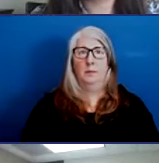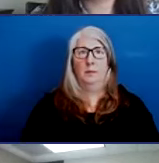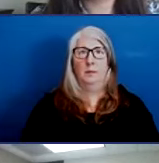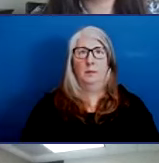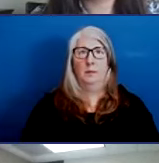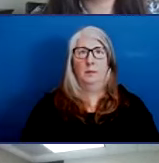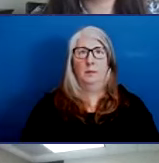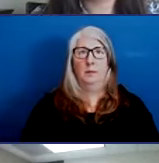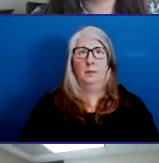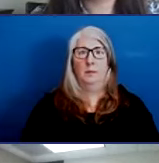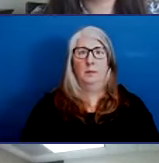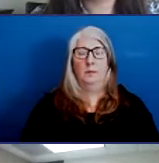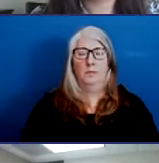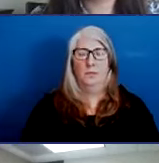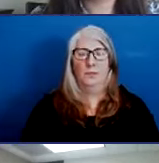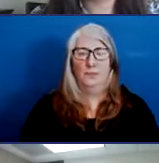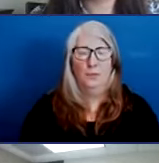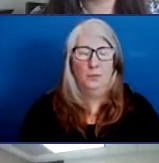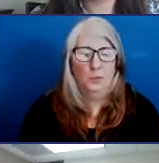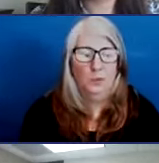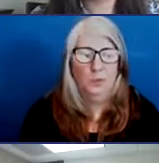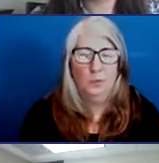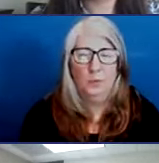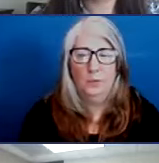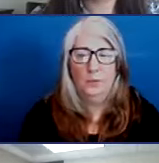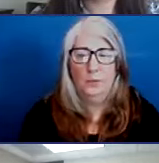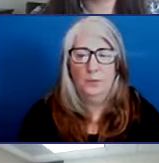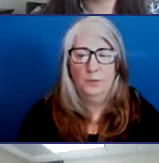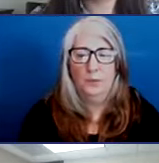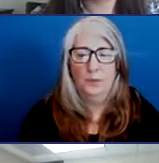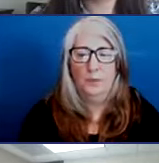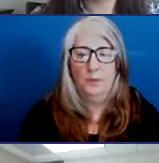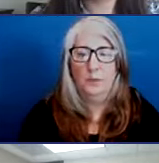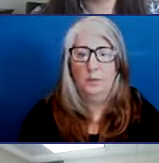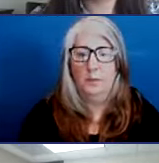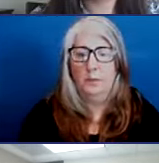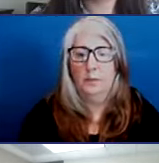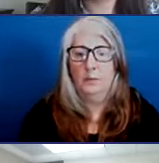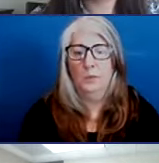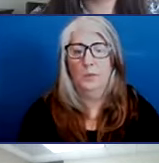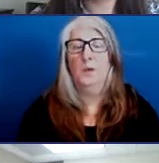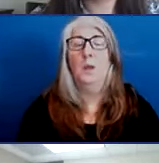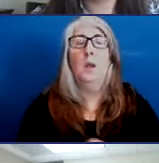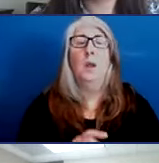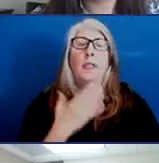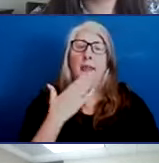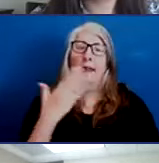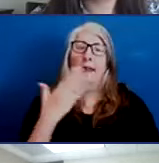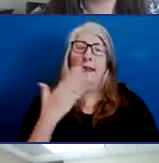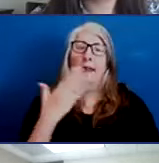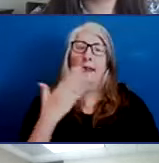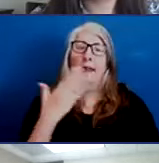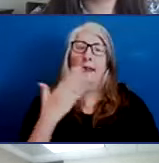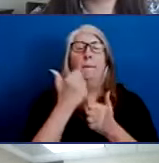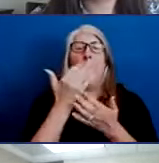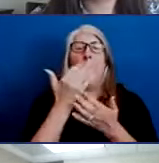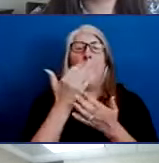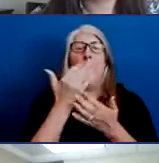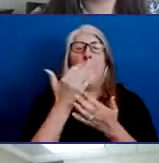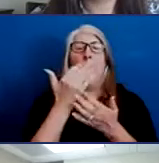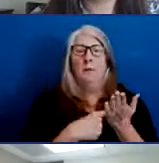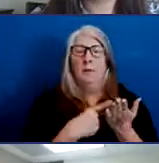Thank you. I think one of the biggest things that we discussed was that, and Jamie said it perfectly, so I'm gonna look